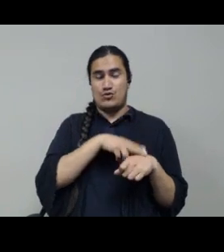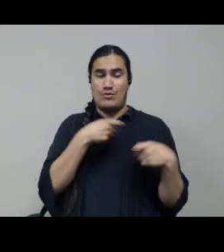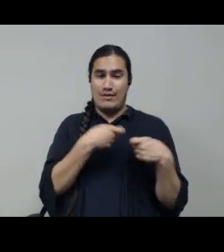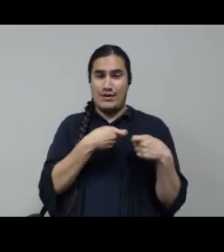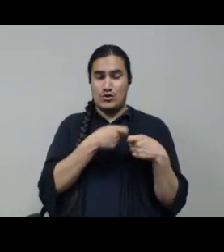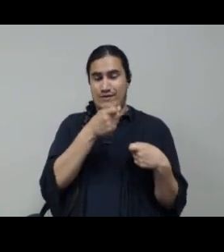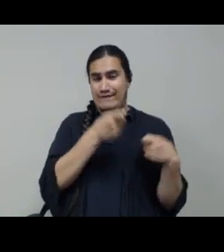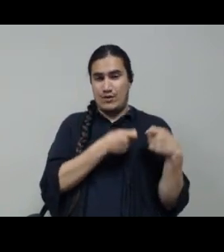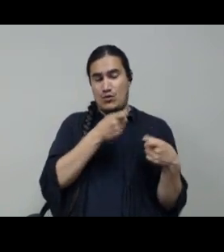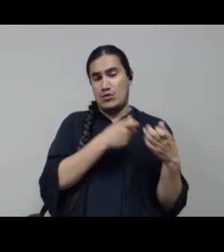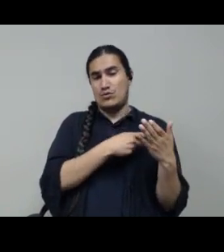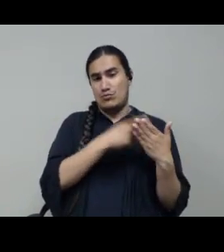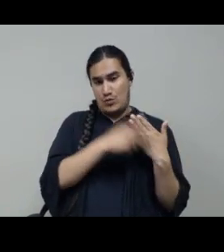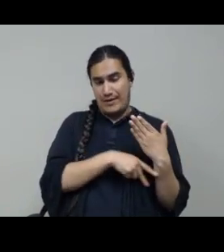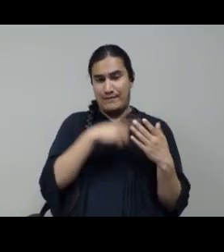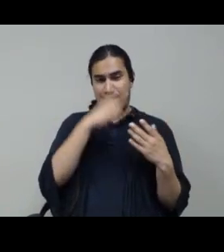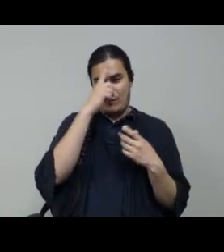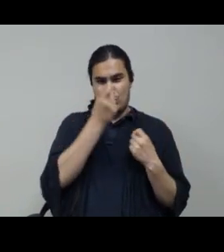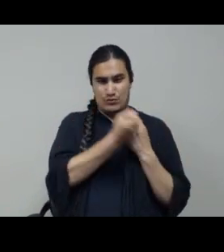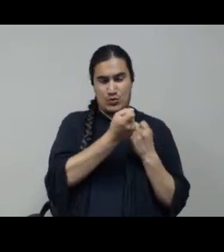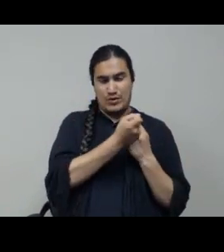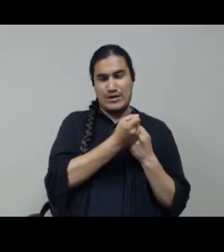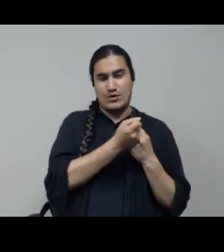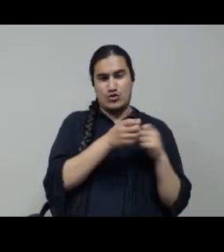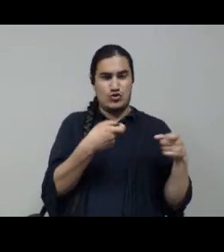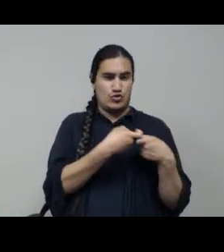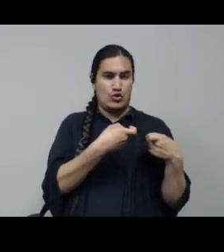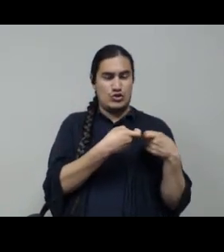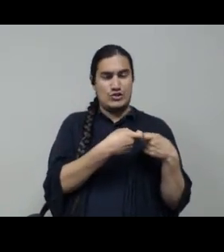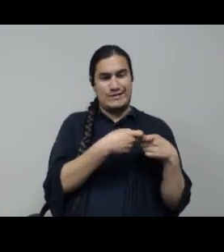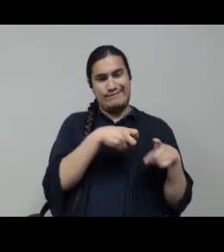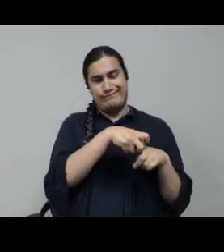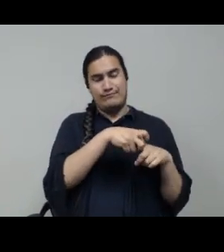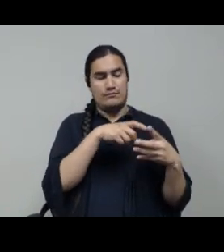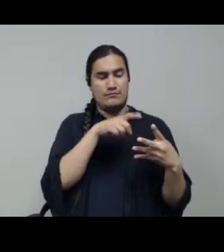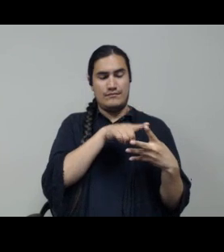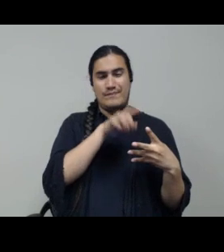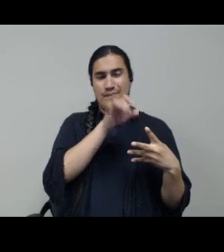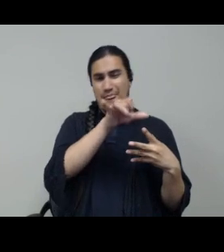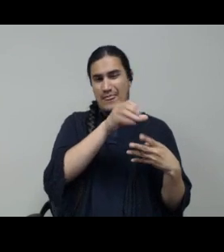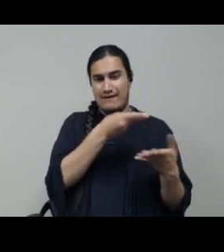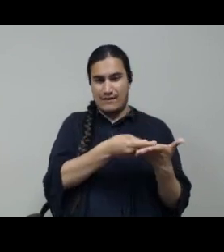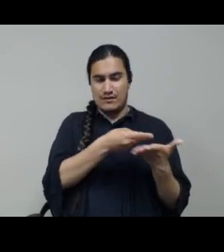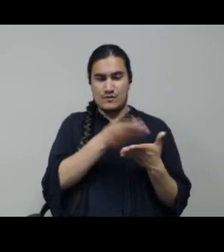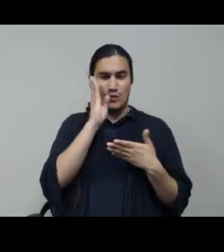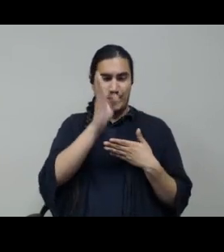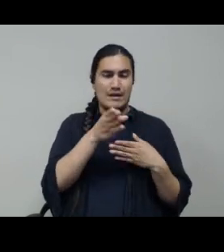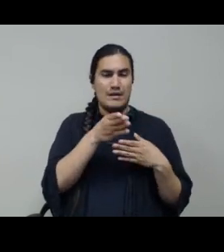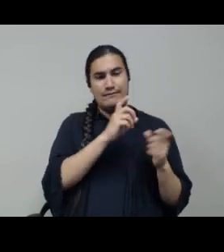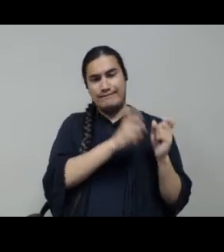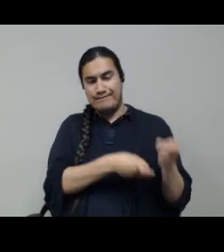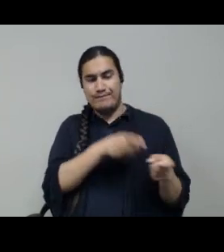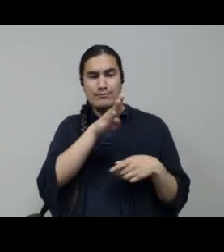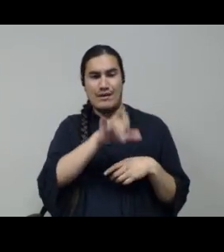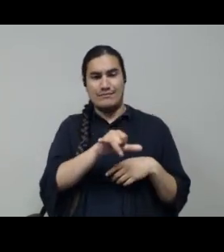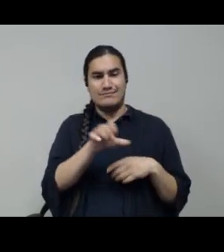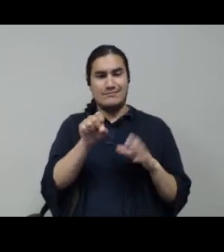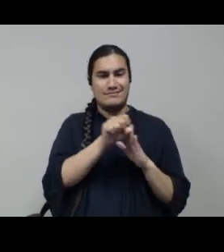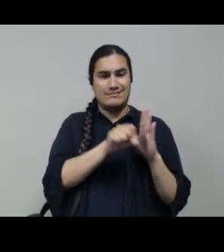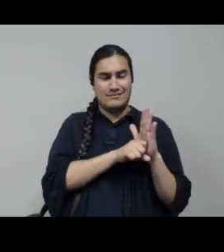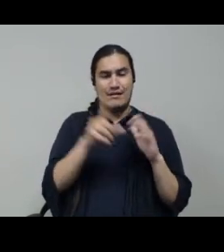Infrastructure Program to support charging infrastructure. And these funds will be administered by the state through the California